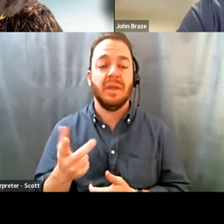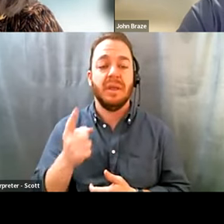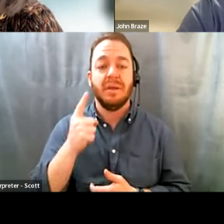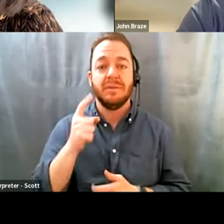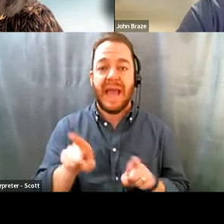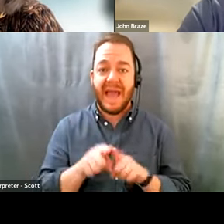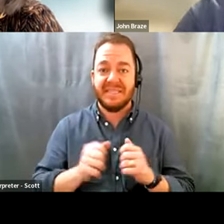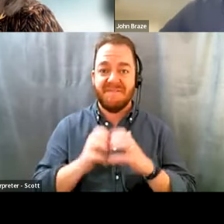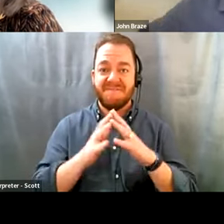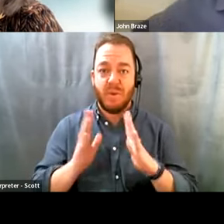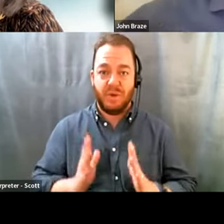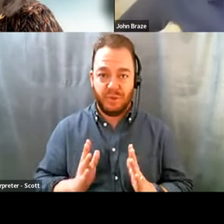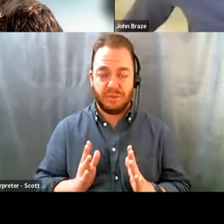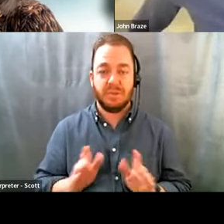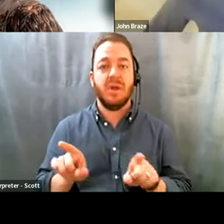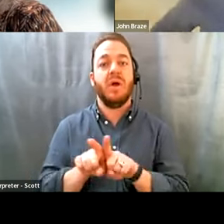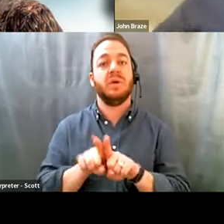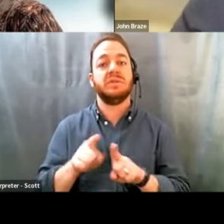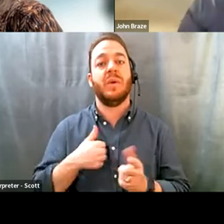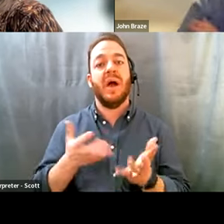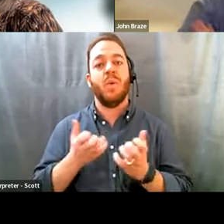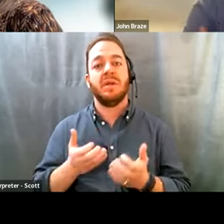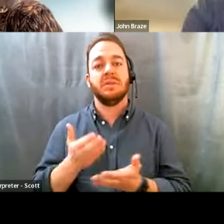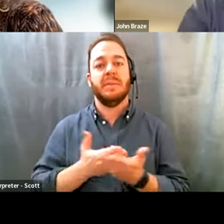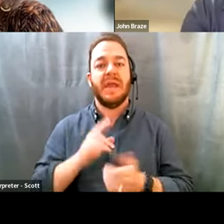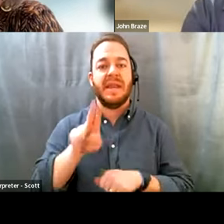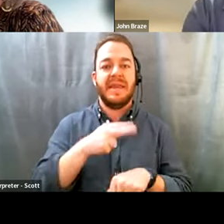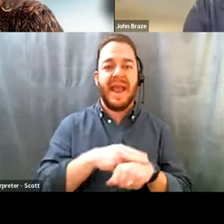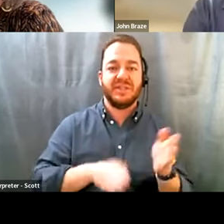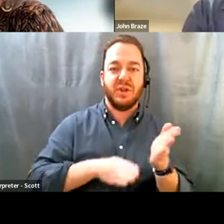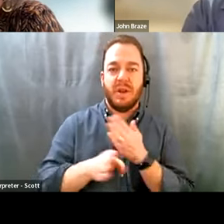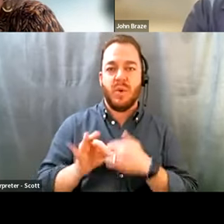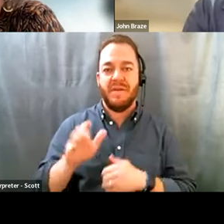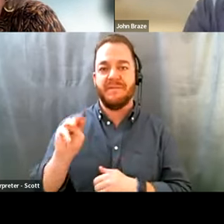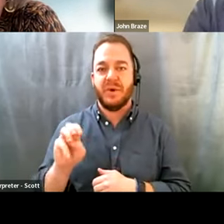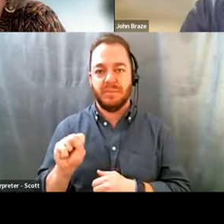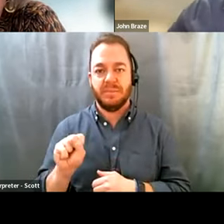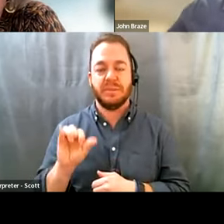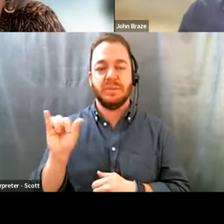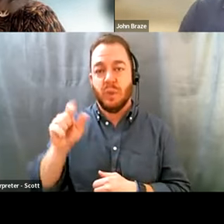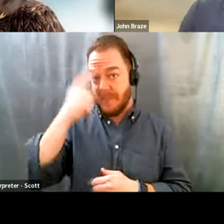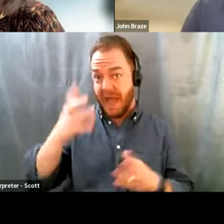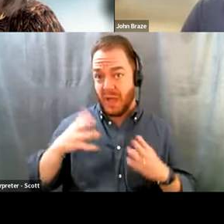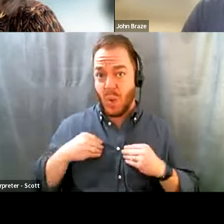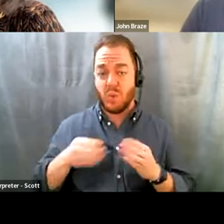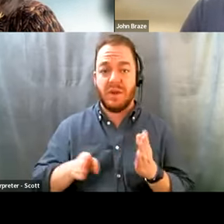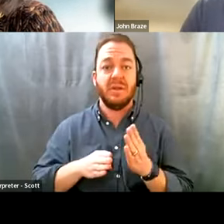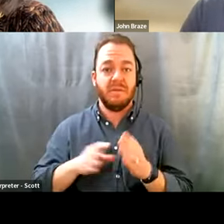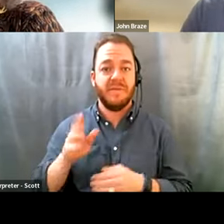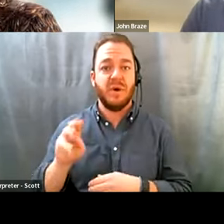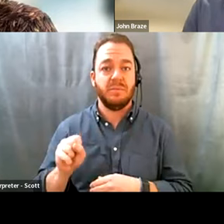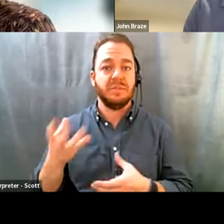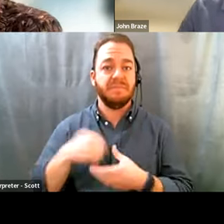founders. Also, I wanted some national minority firms to also, Black-owned firms to be